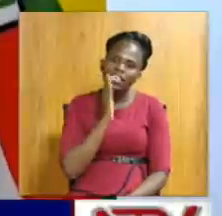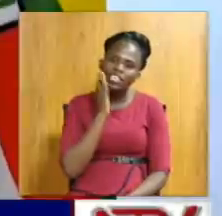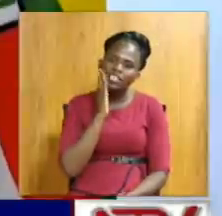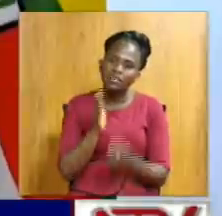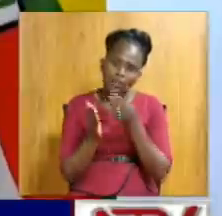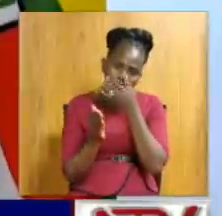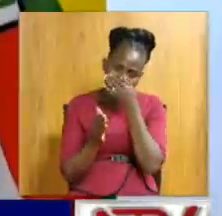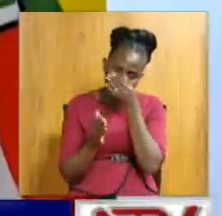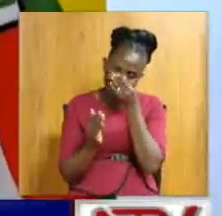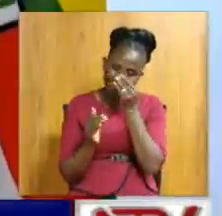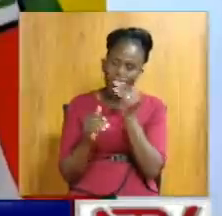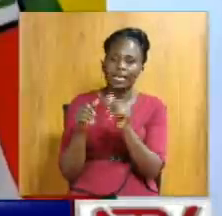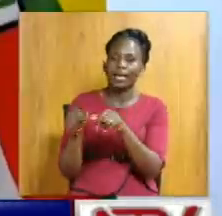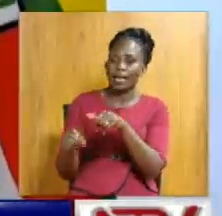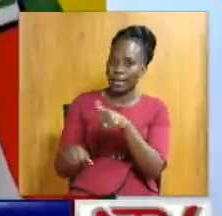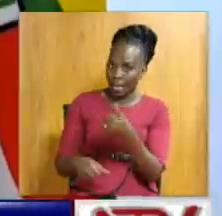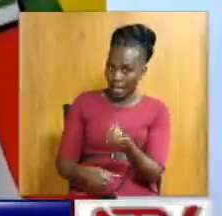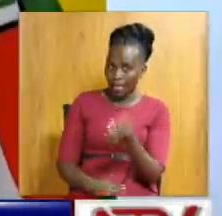And then